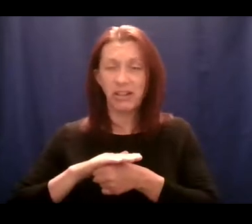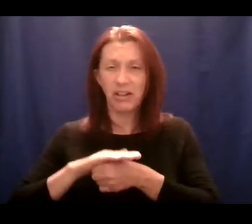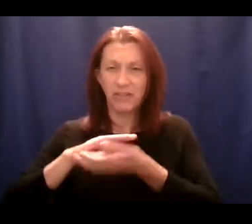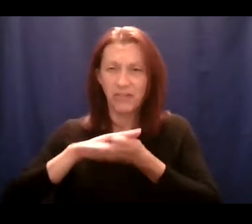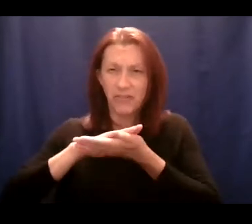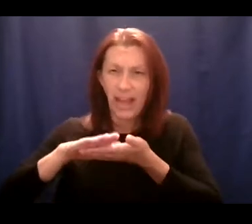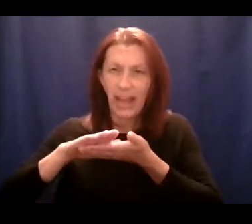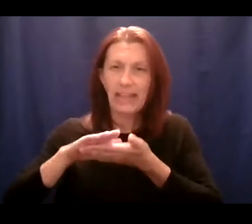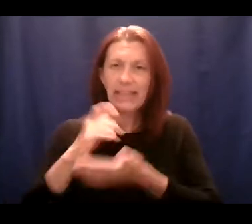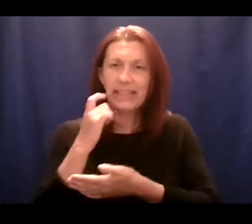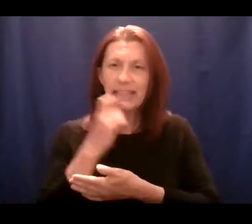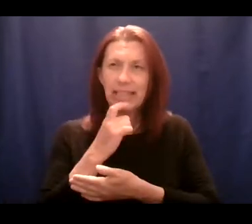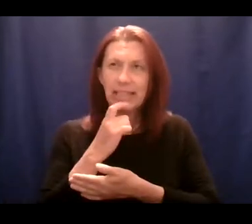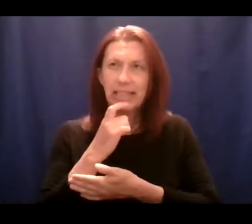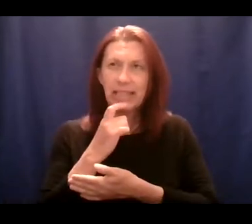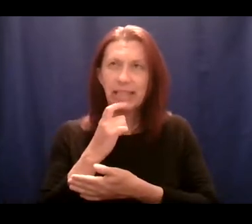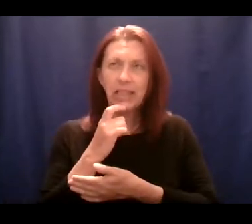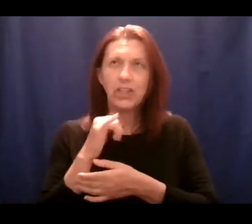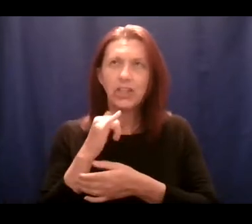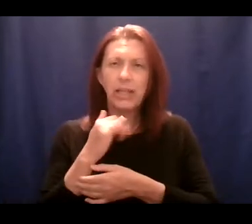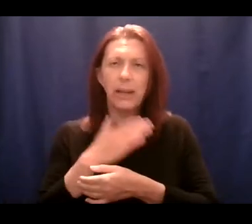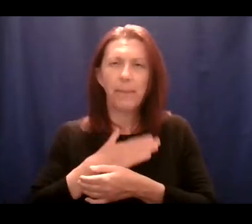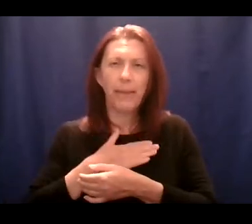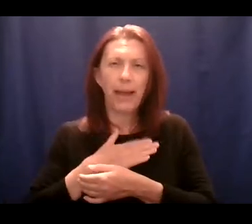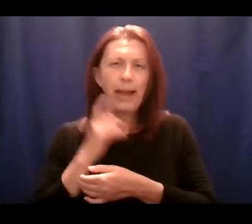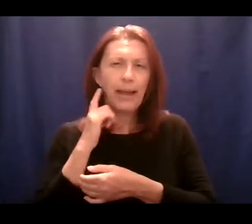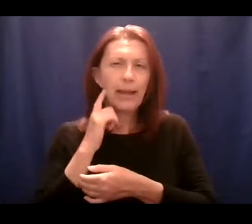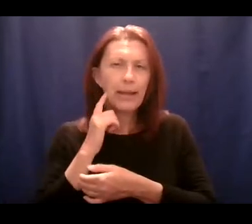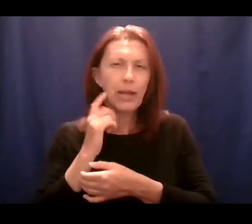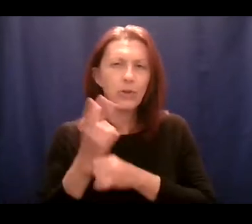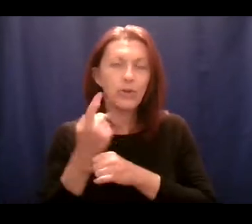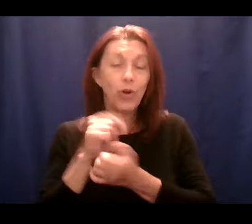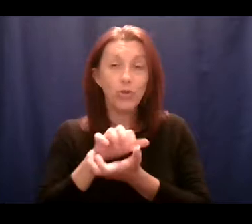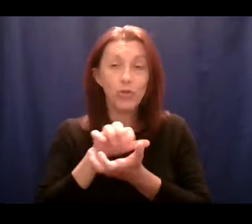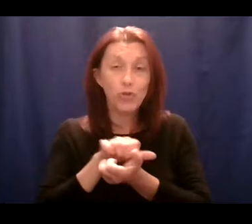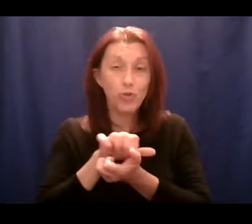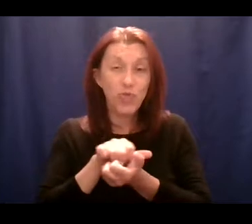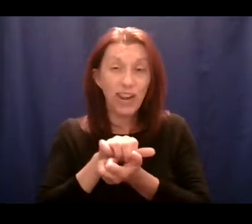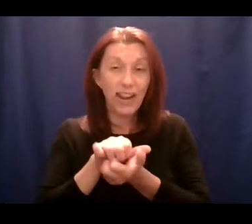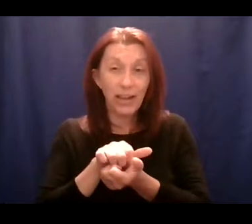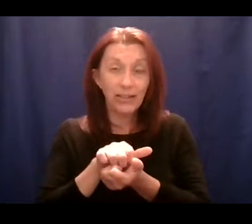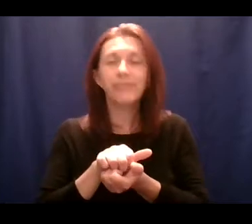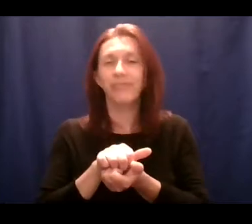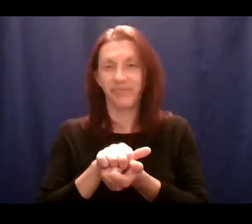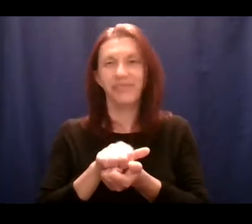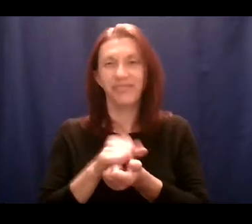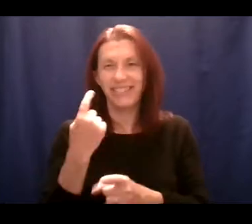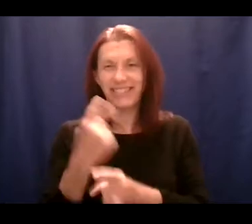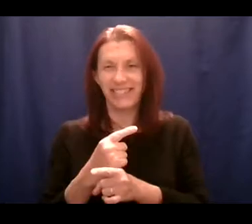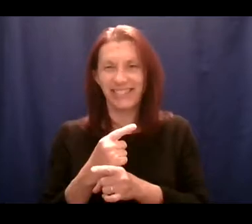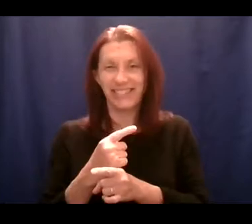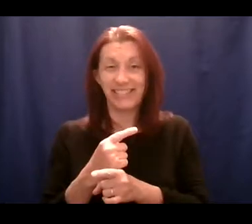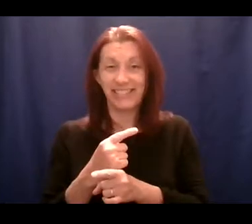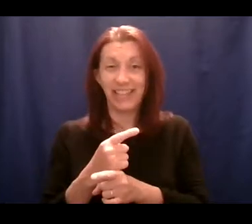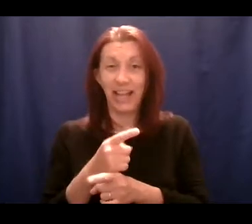my flat teeth, are used for chewing, you're correct. These teeth are experts,